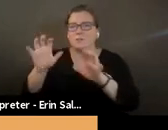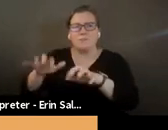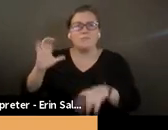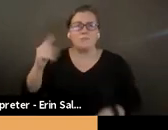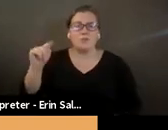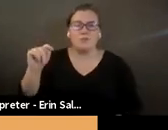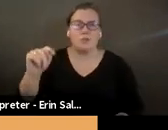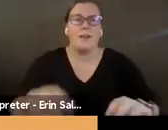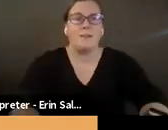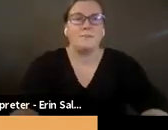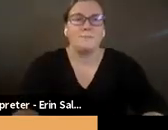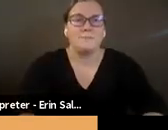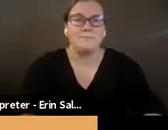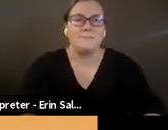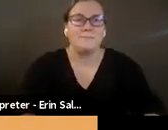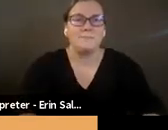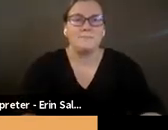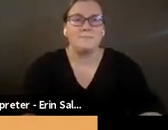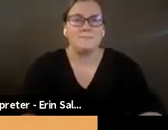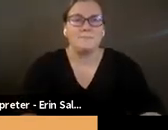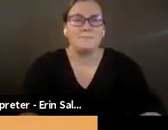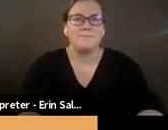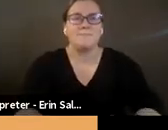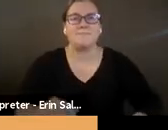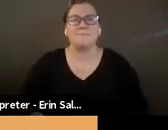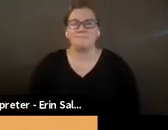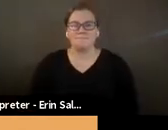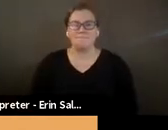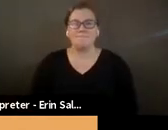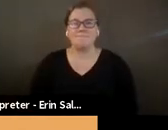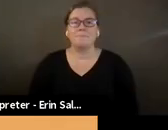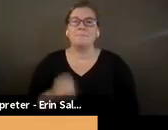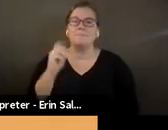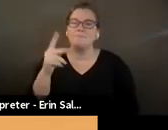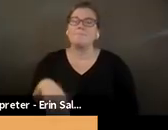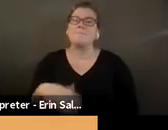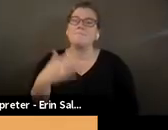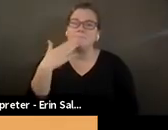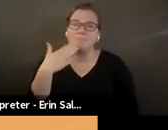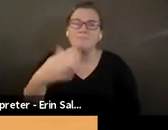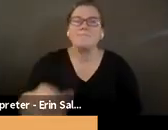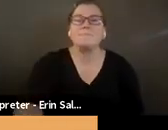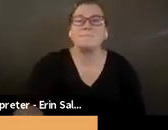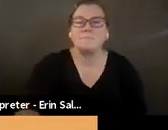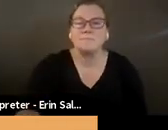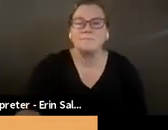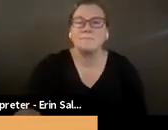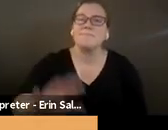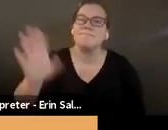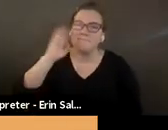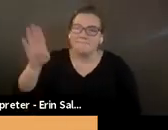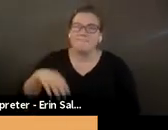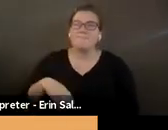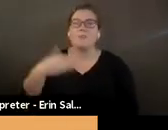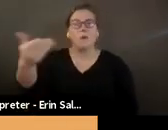you. Take it away, Casey. Thank you, Landon. Welcome everyone to our